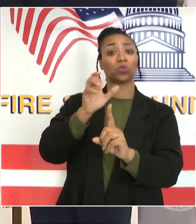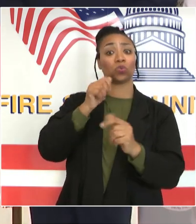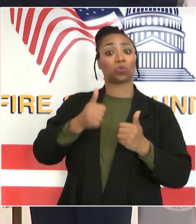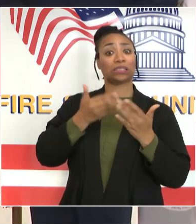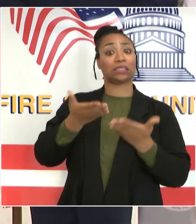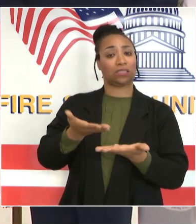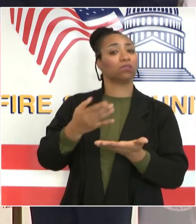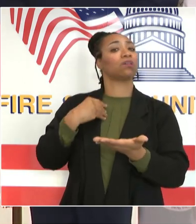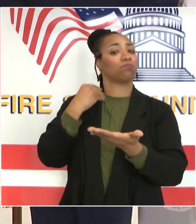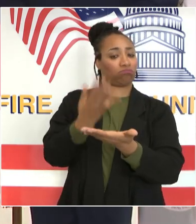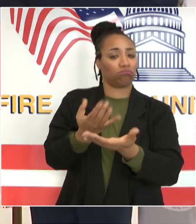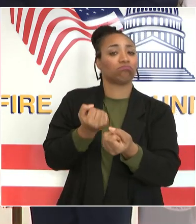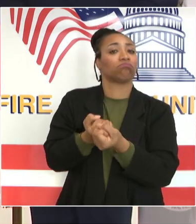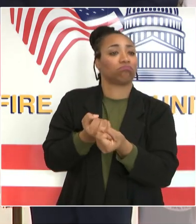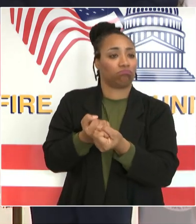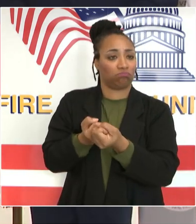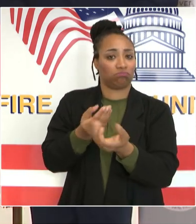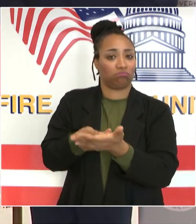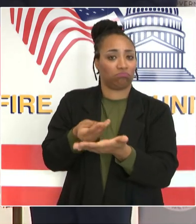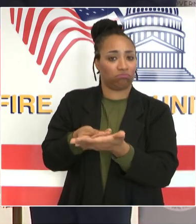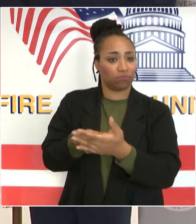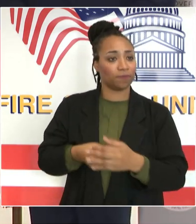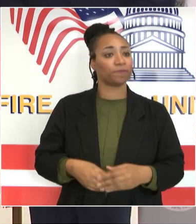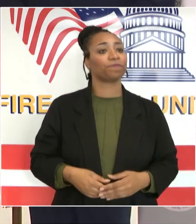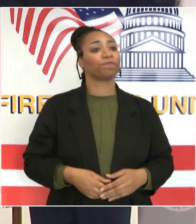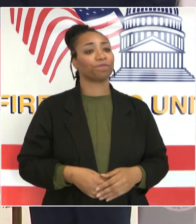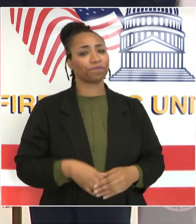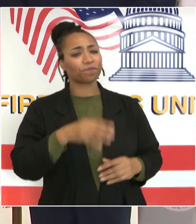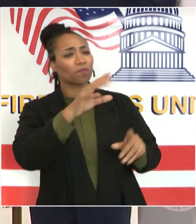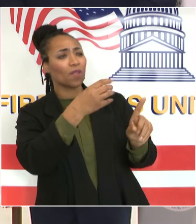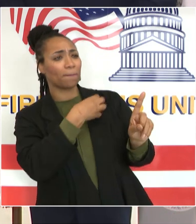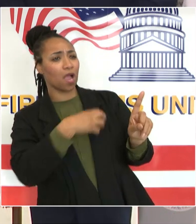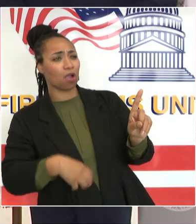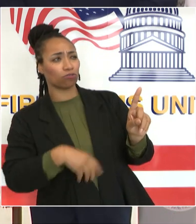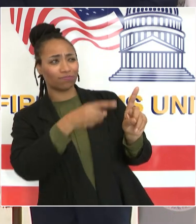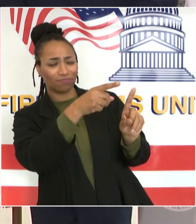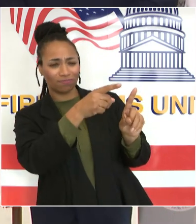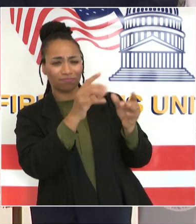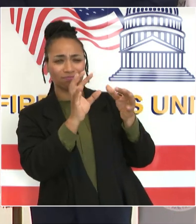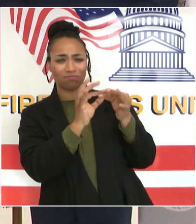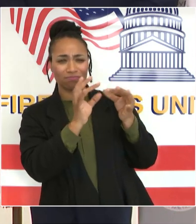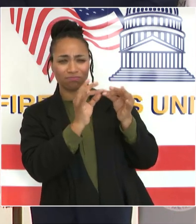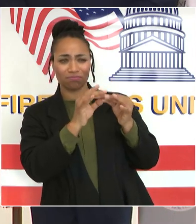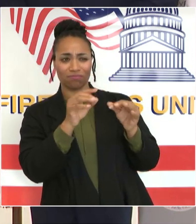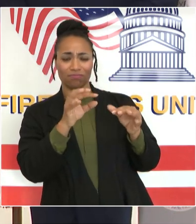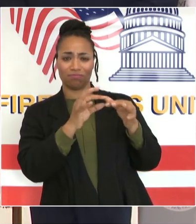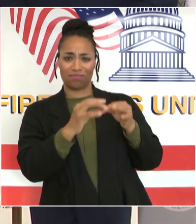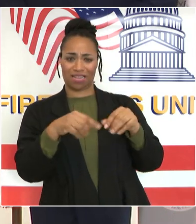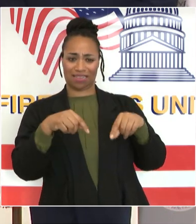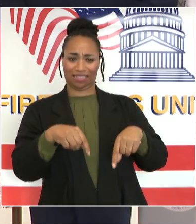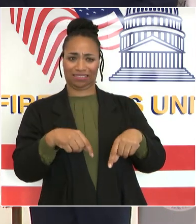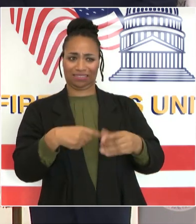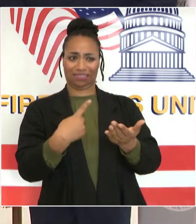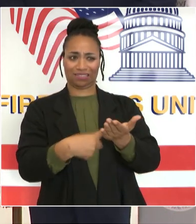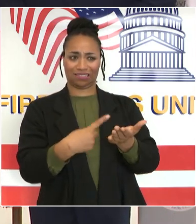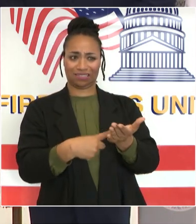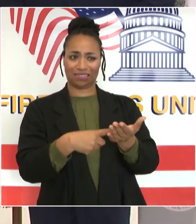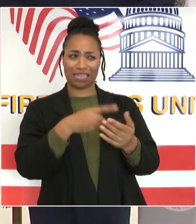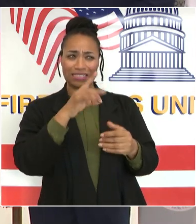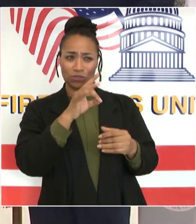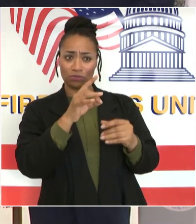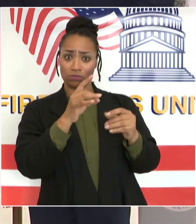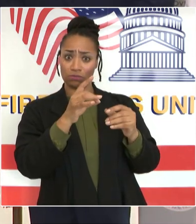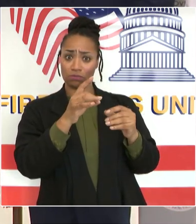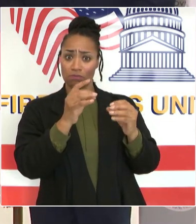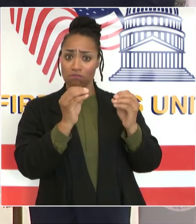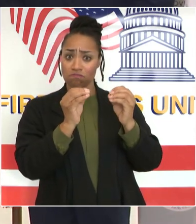White House. They committed to, just wondering if you've, since yesterday when we spoke about this, if you've gotten any additional information from the White House. We don't have